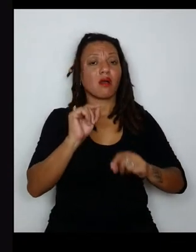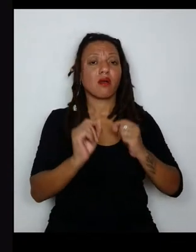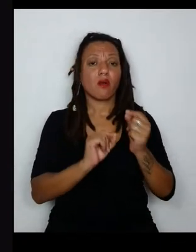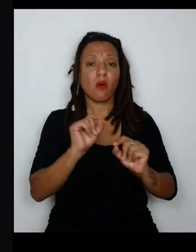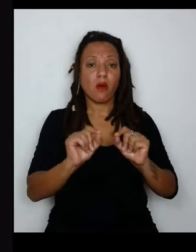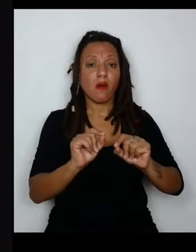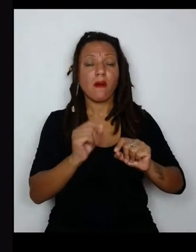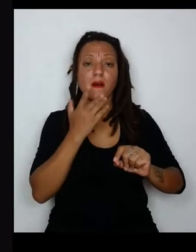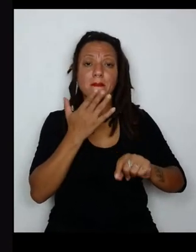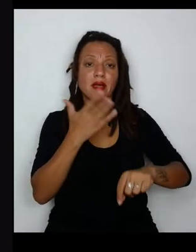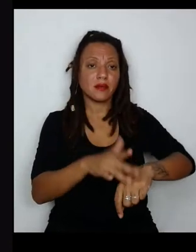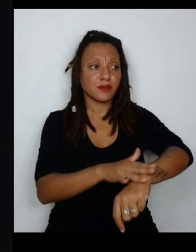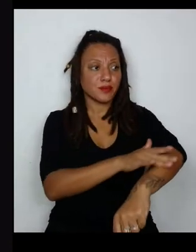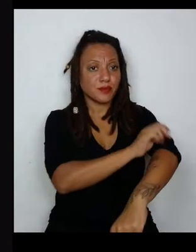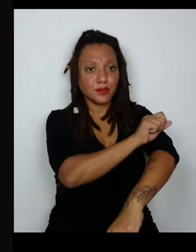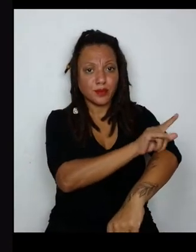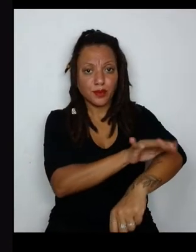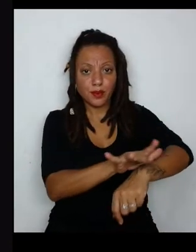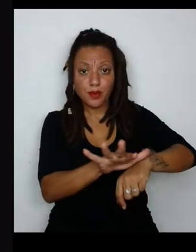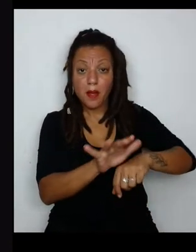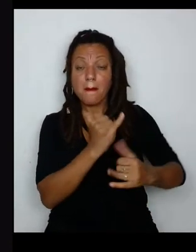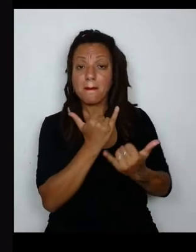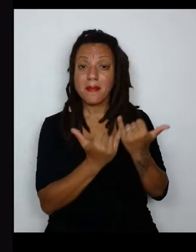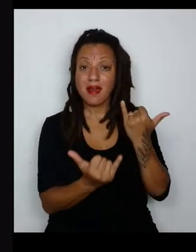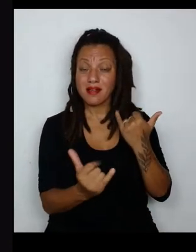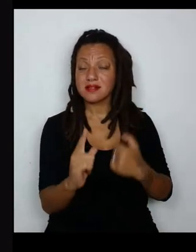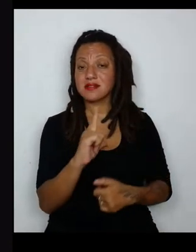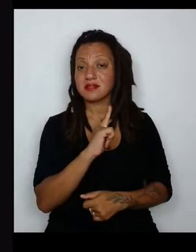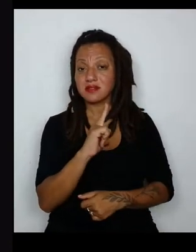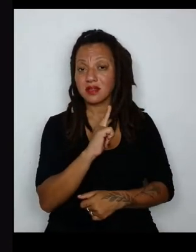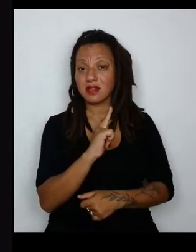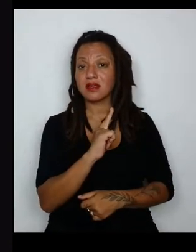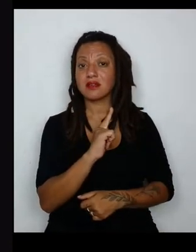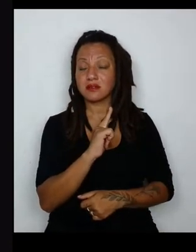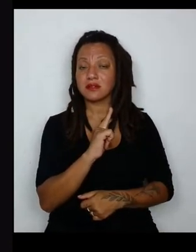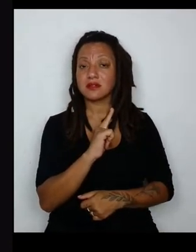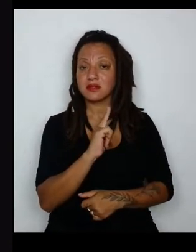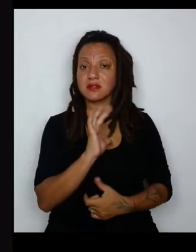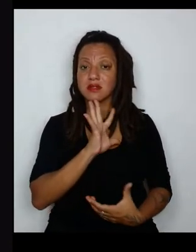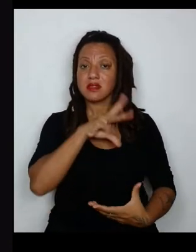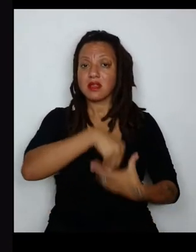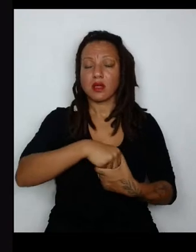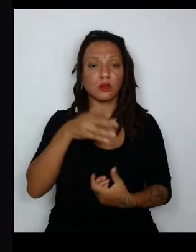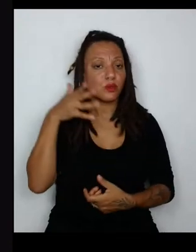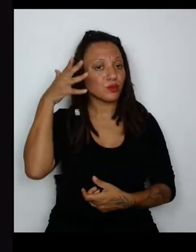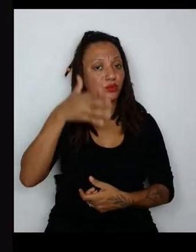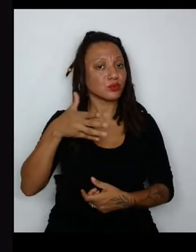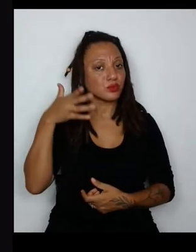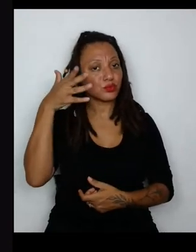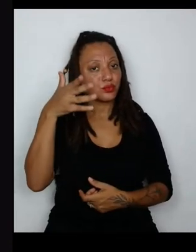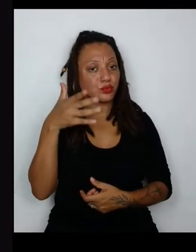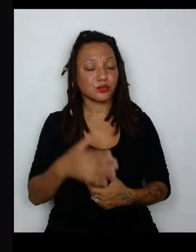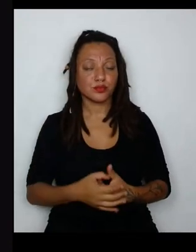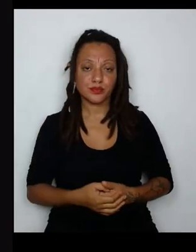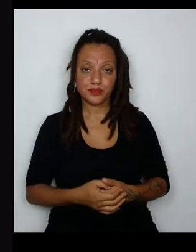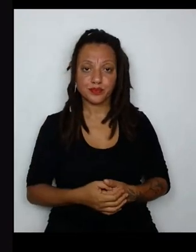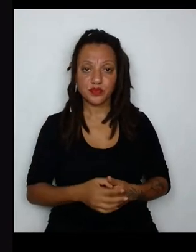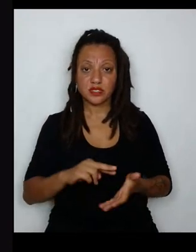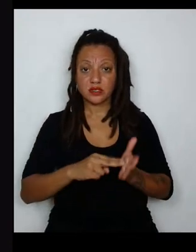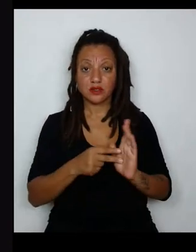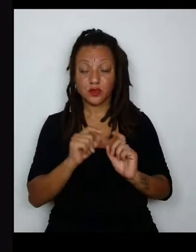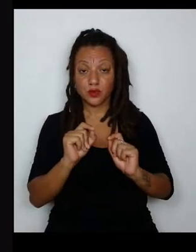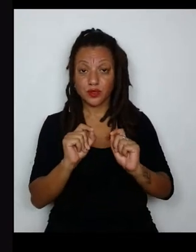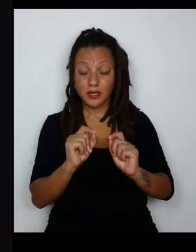exist implicitly within discourse that is its qualities only emerge in